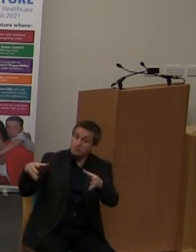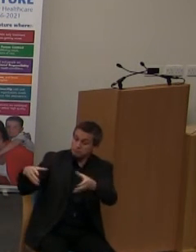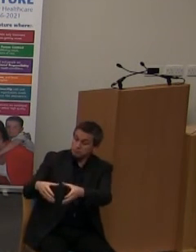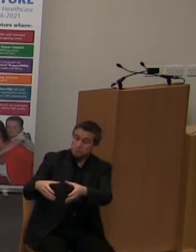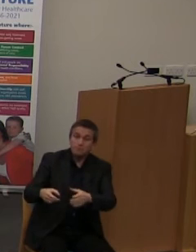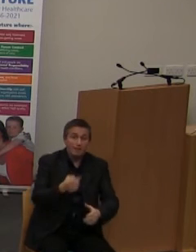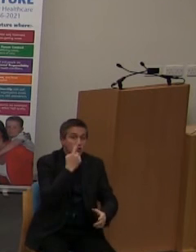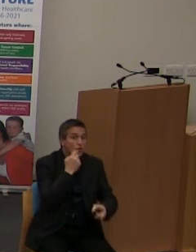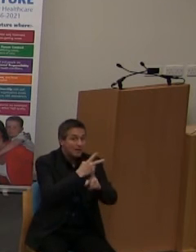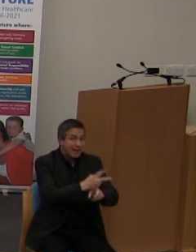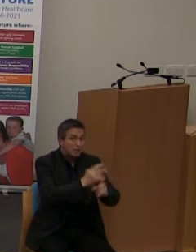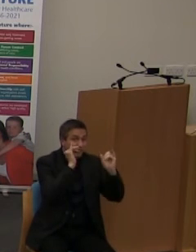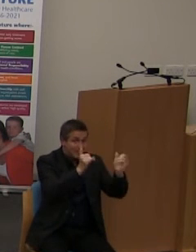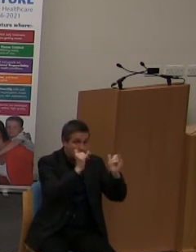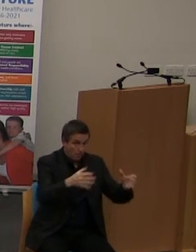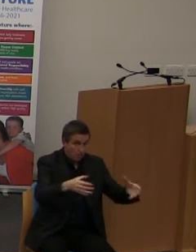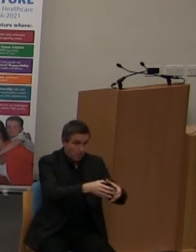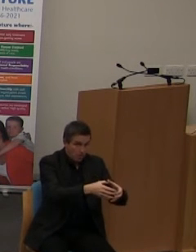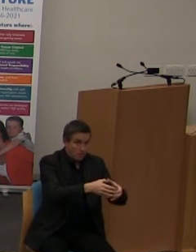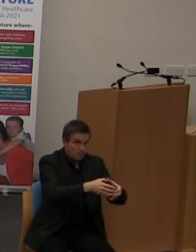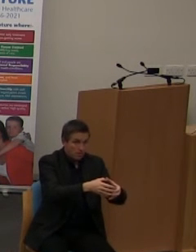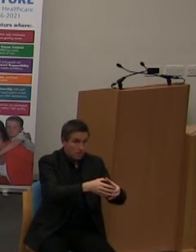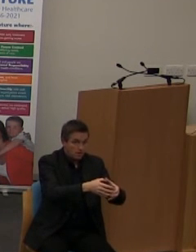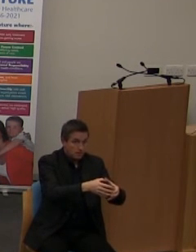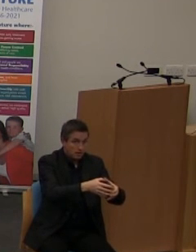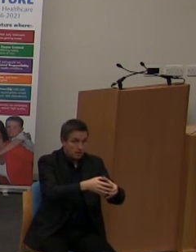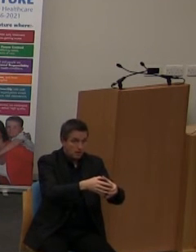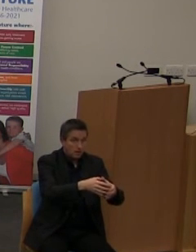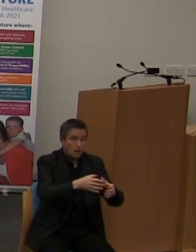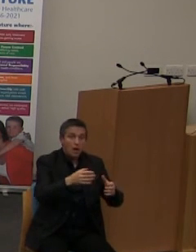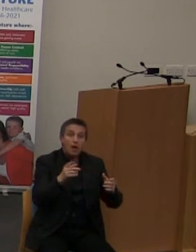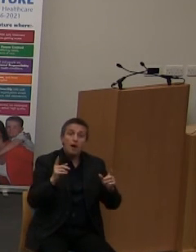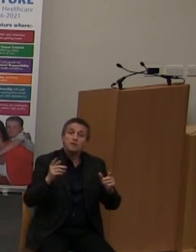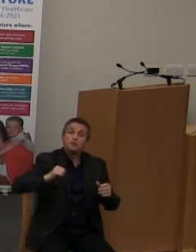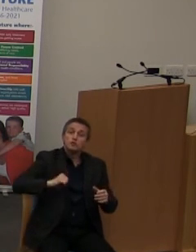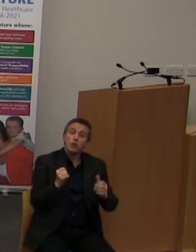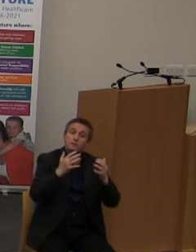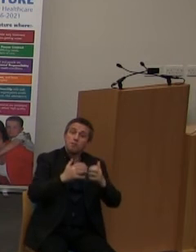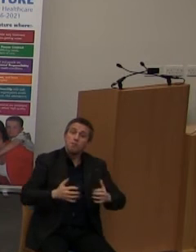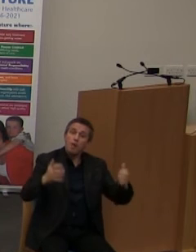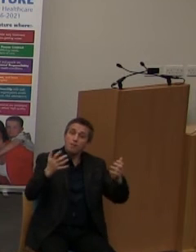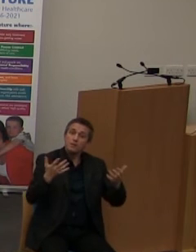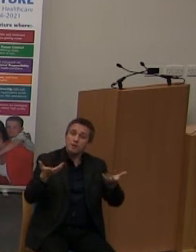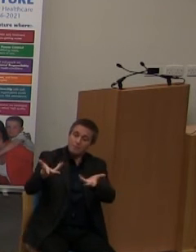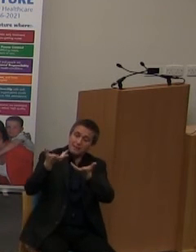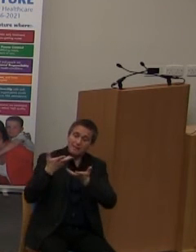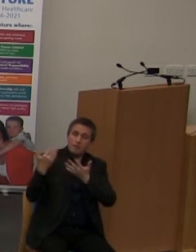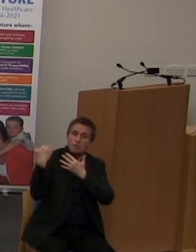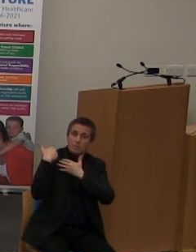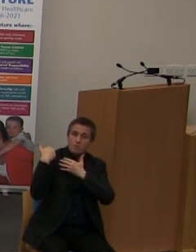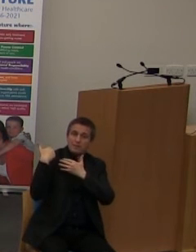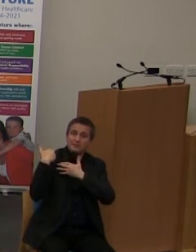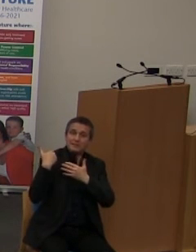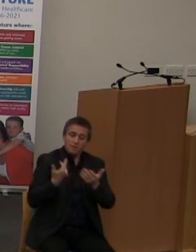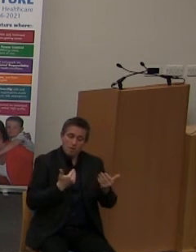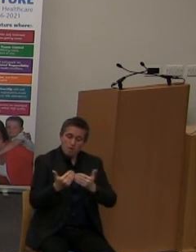Festival as well, and also taking cognizance of some of the new powers that the Scottish Parliament is getting around the payments that